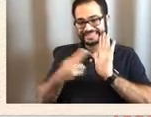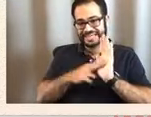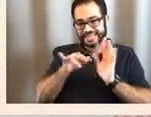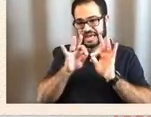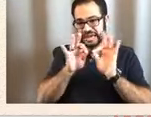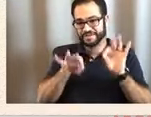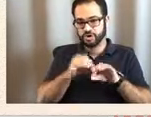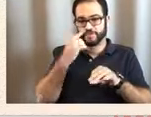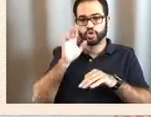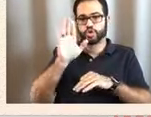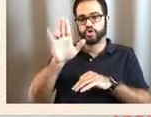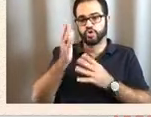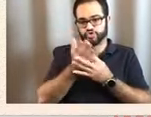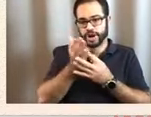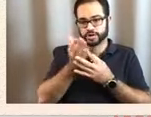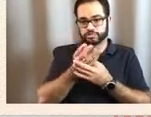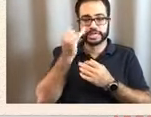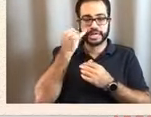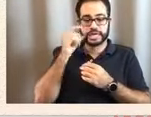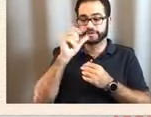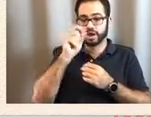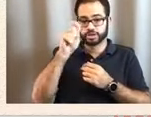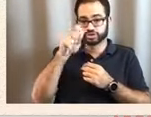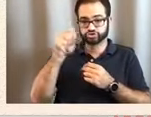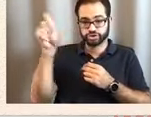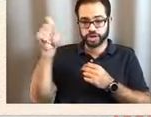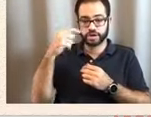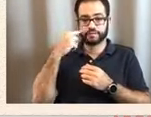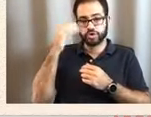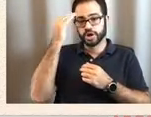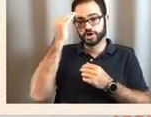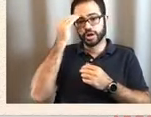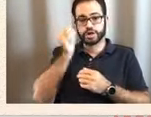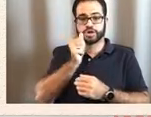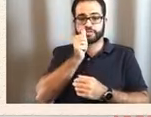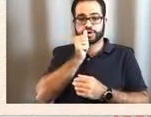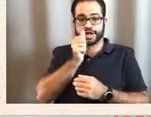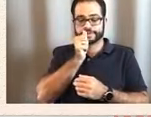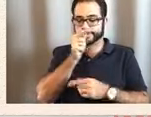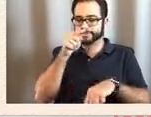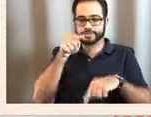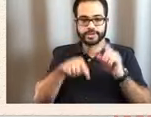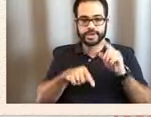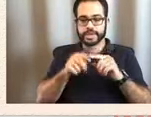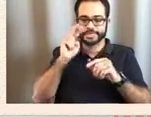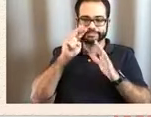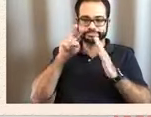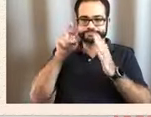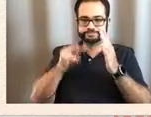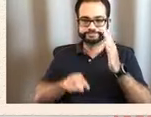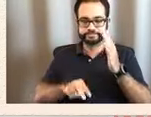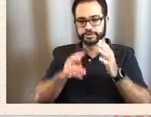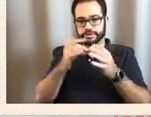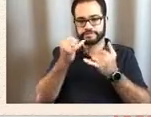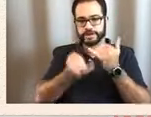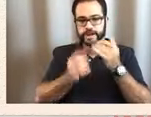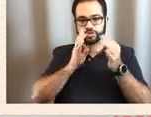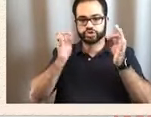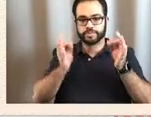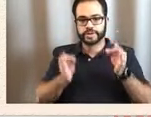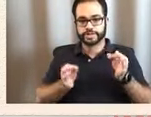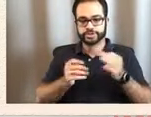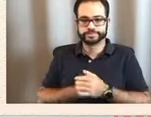the box is not checked acknowledging the privacy policy, you will not be able to see the final determination.